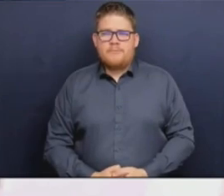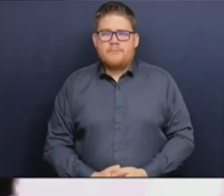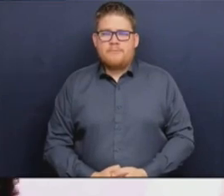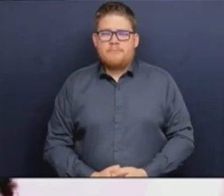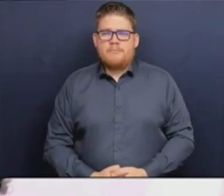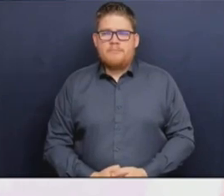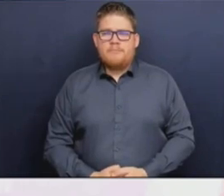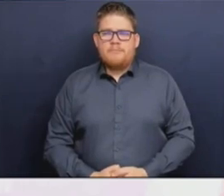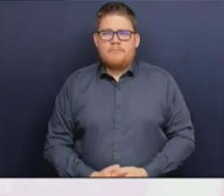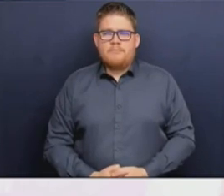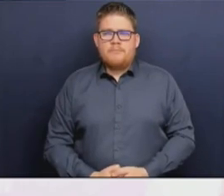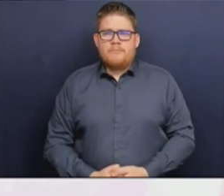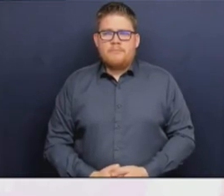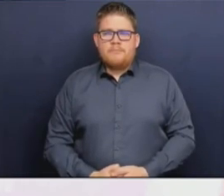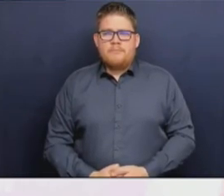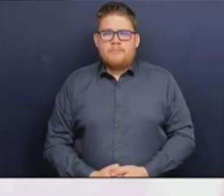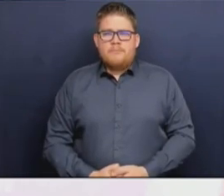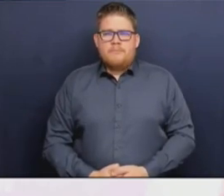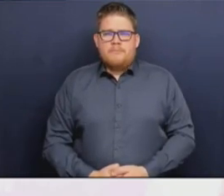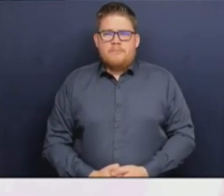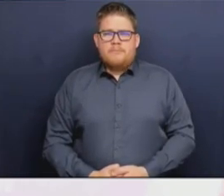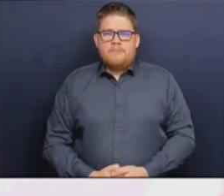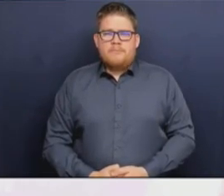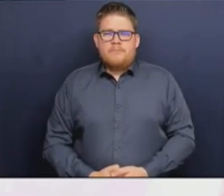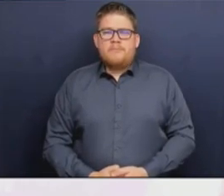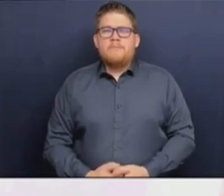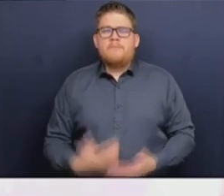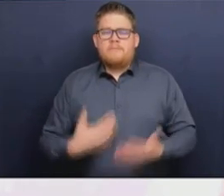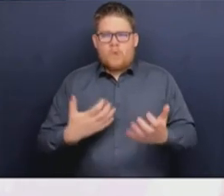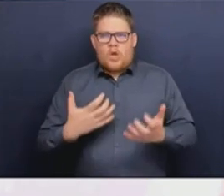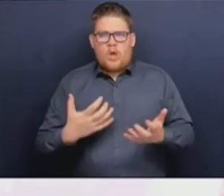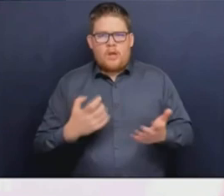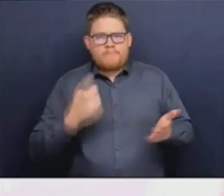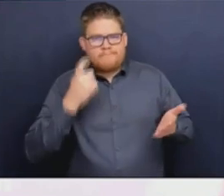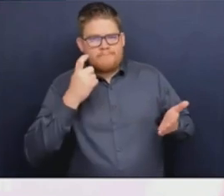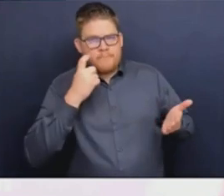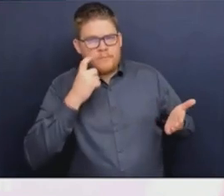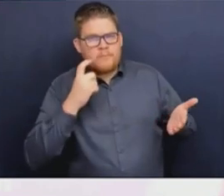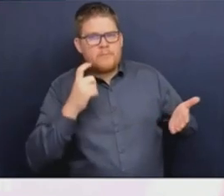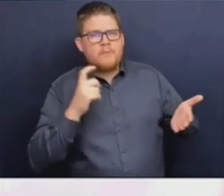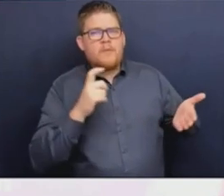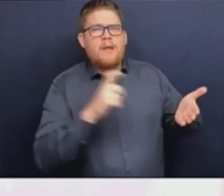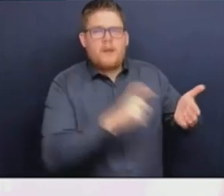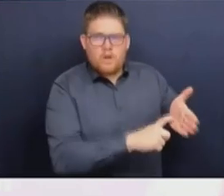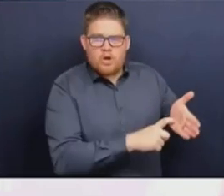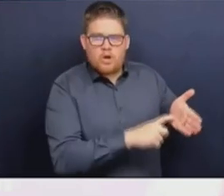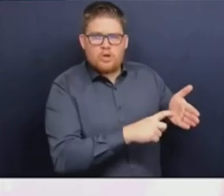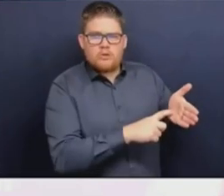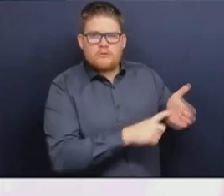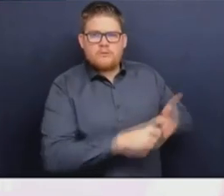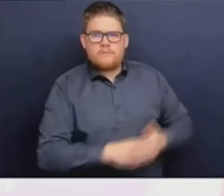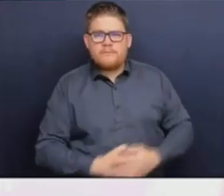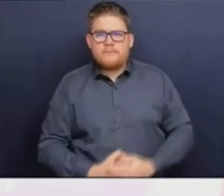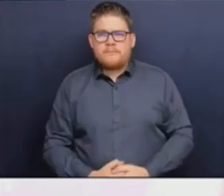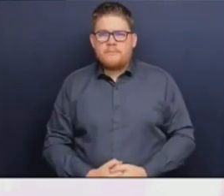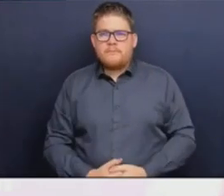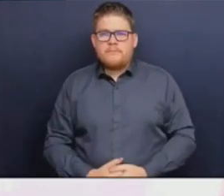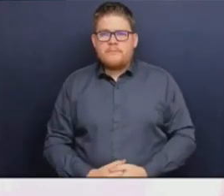I want to acknowledge as well, as a stolen person who is sitting on stolen